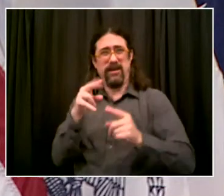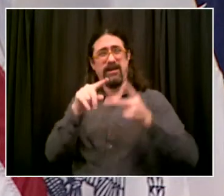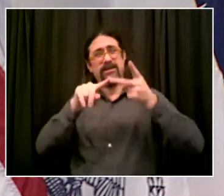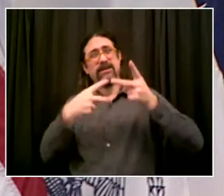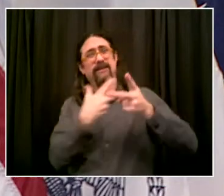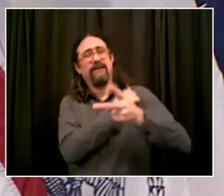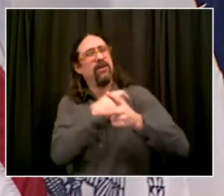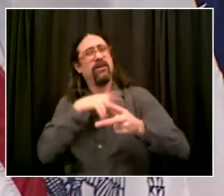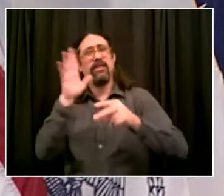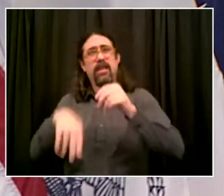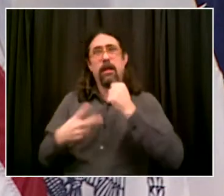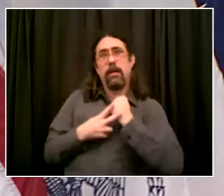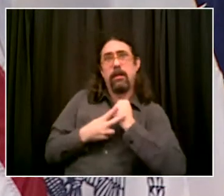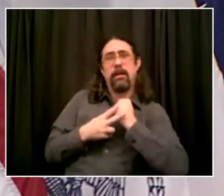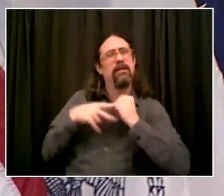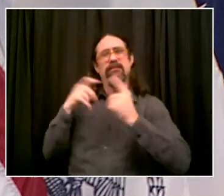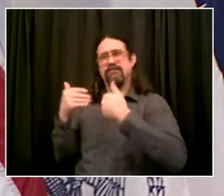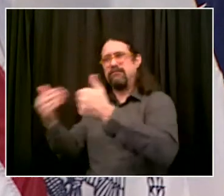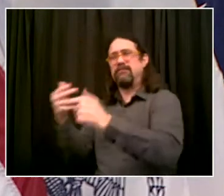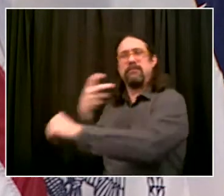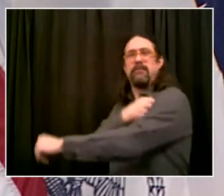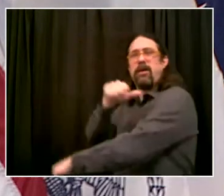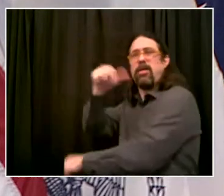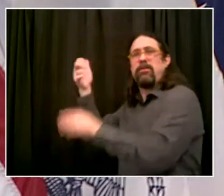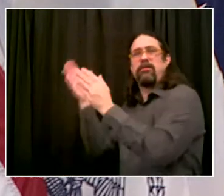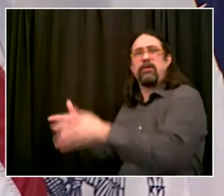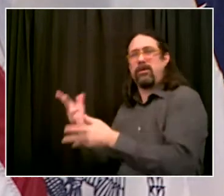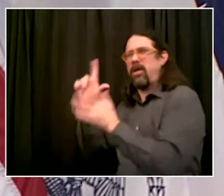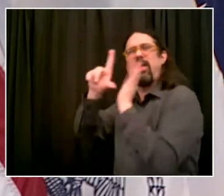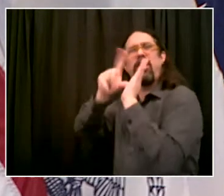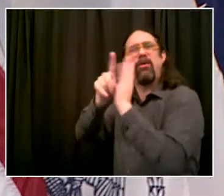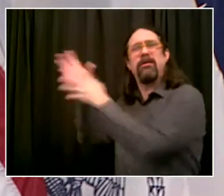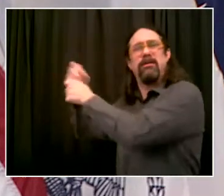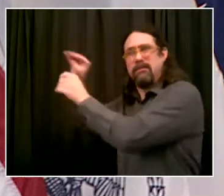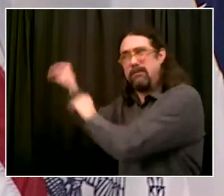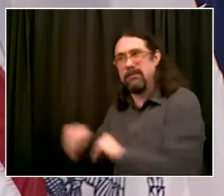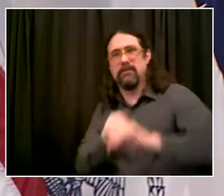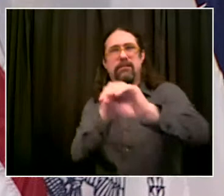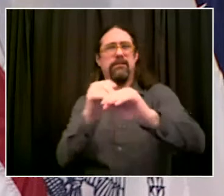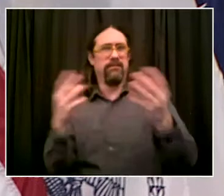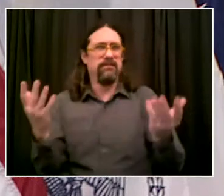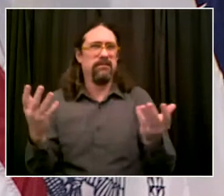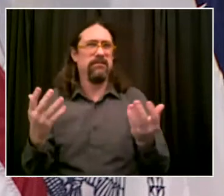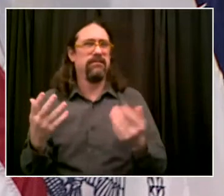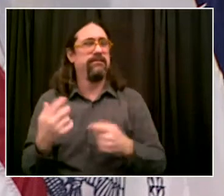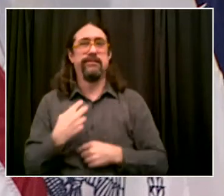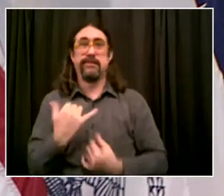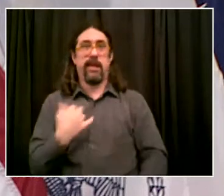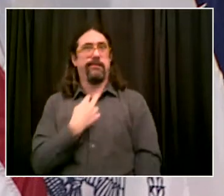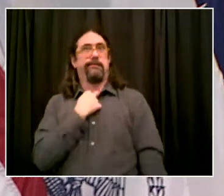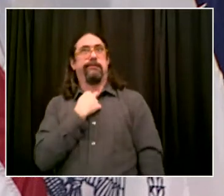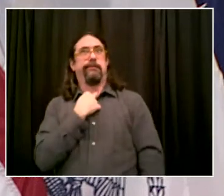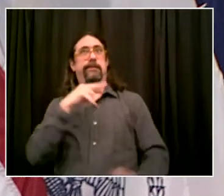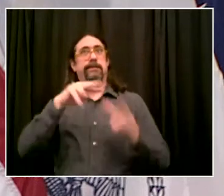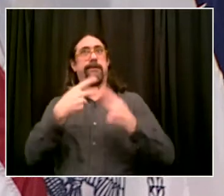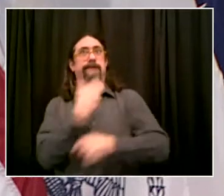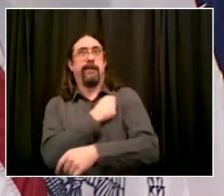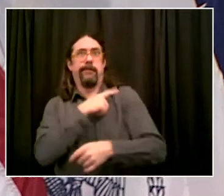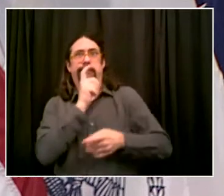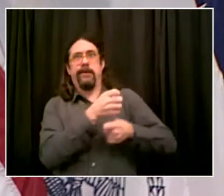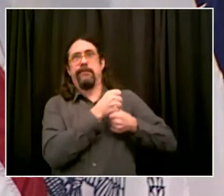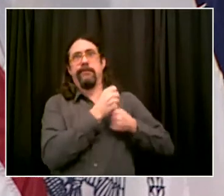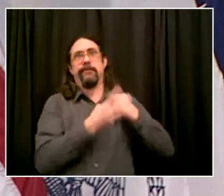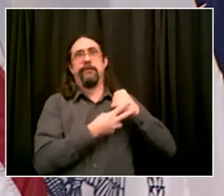you? Very good, thank you. Had Health Commissioner Chokshi been vaccinated and any other members of